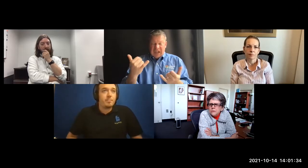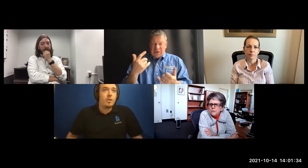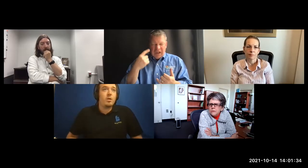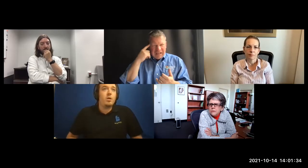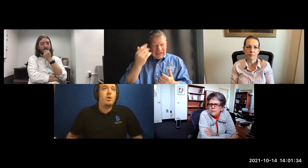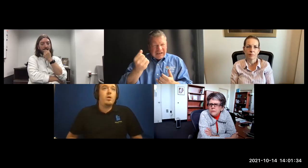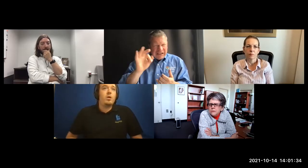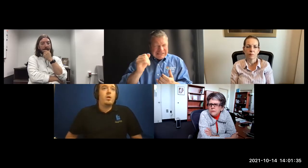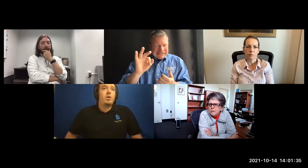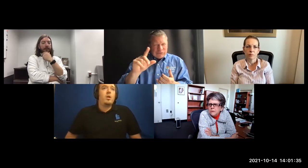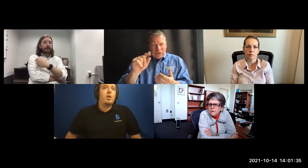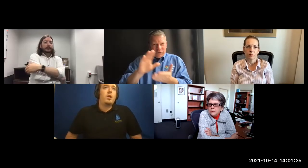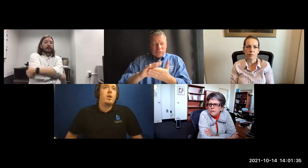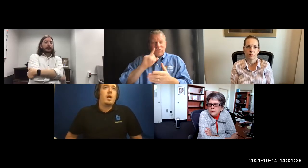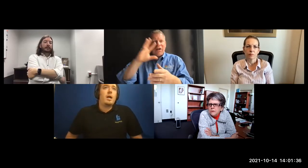different.